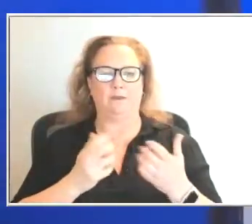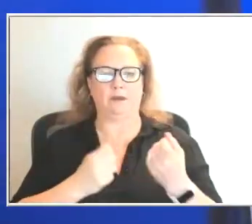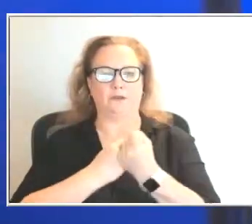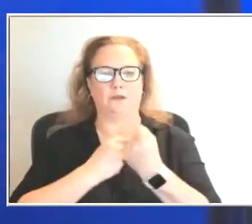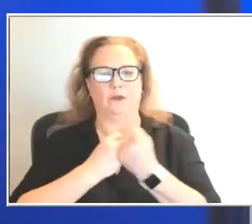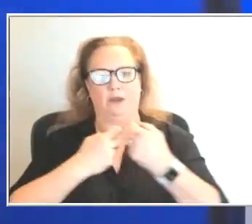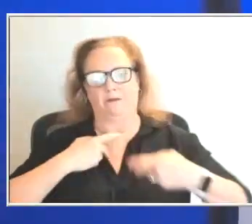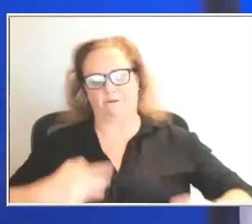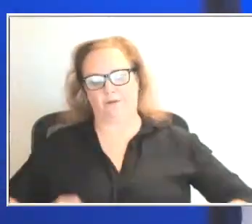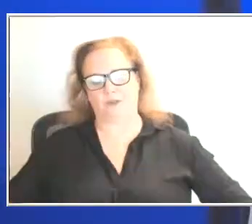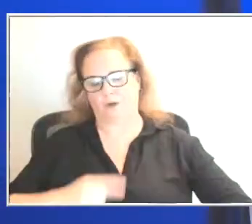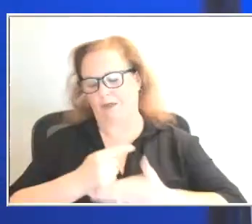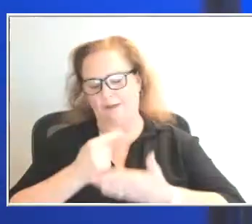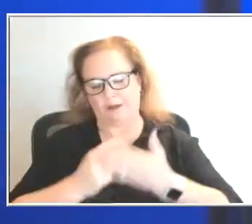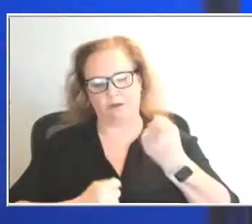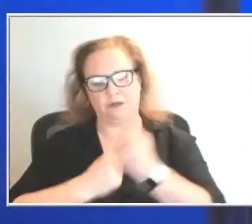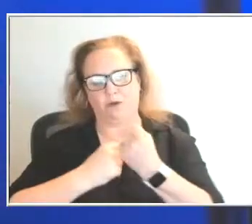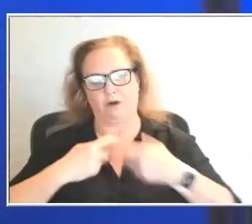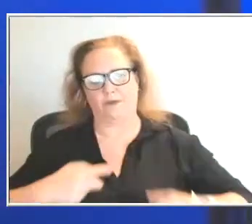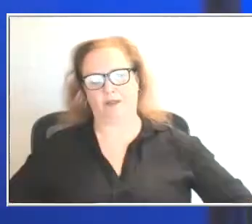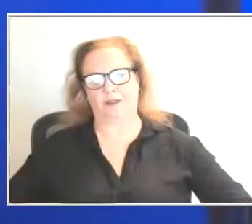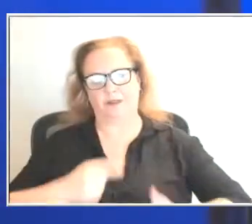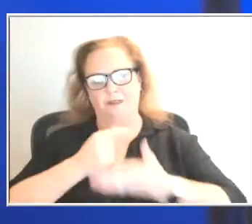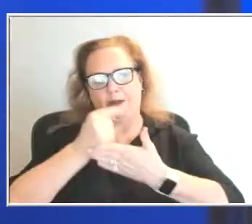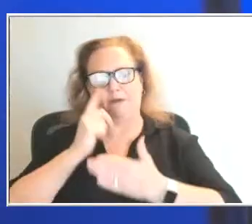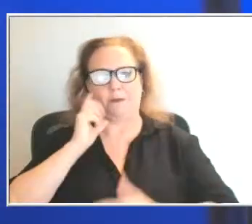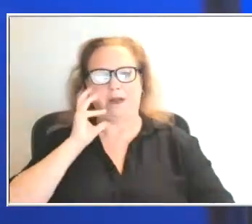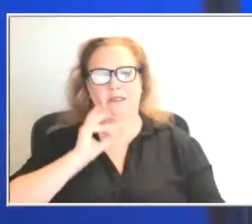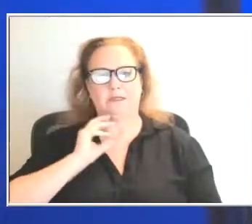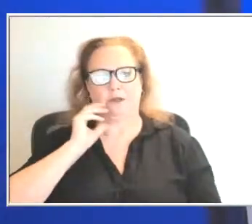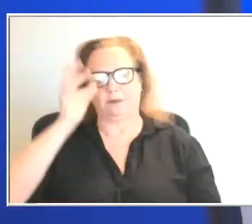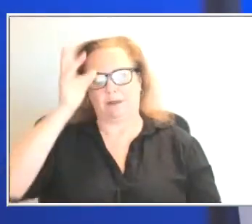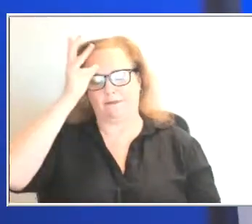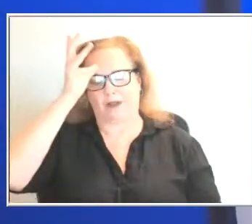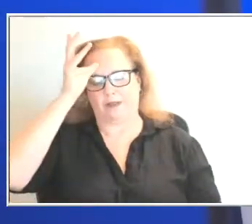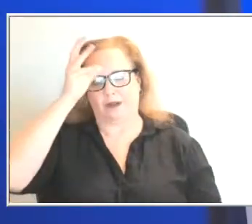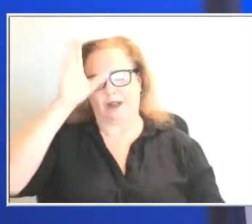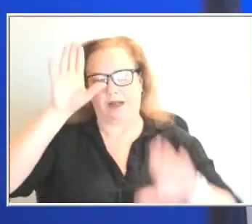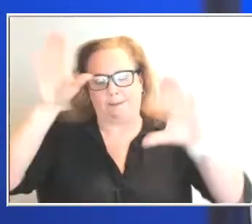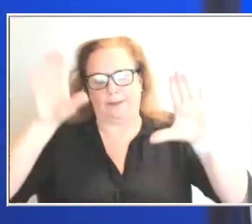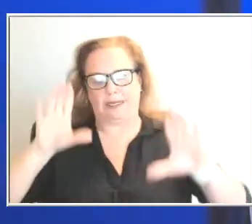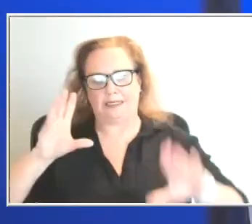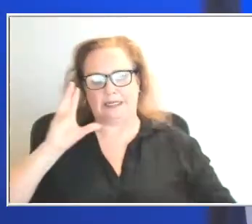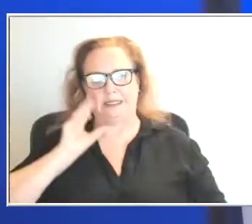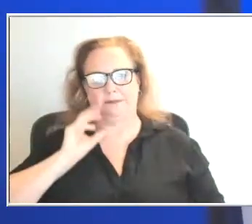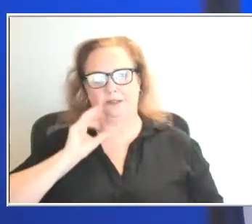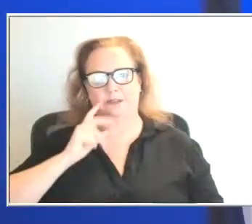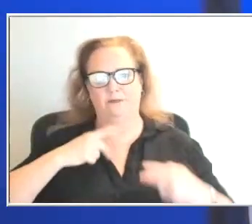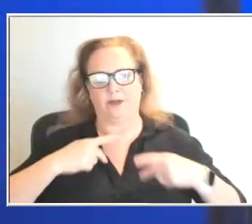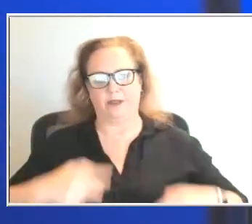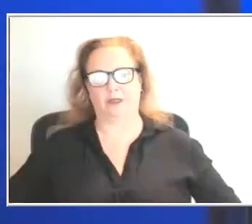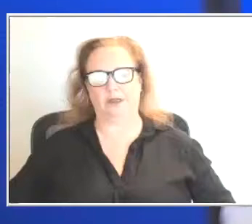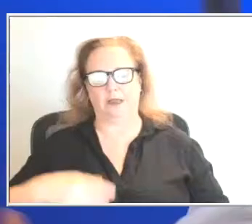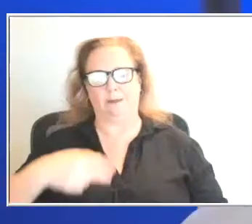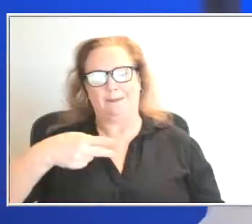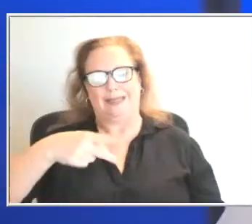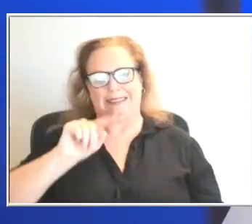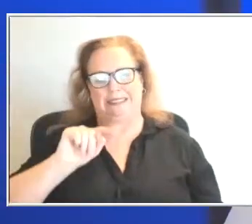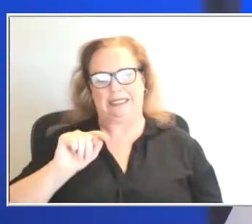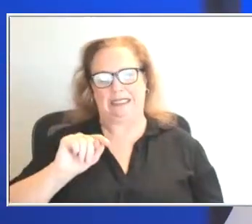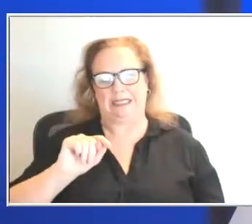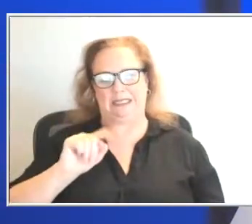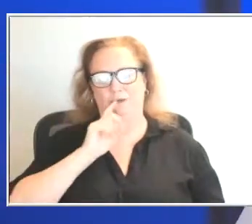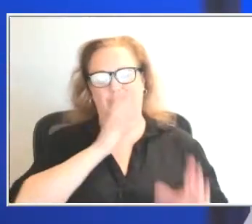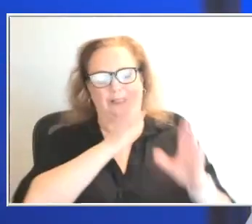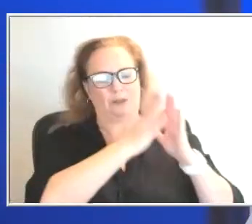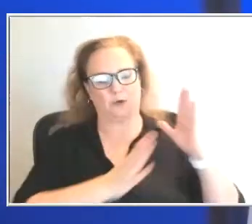therapy from my own personal experience, and my father's had an amazing response here with PT. So there's a whole range of